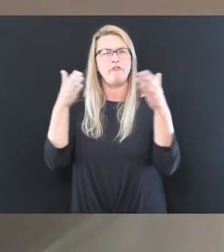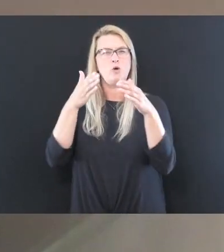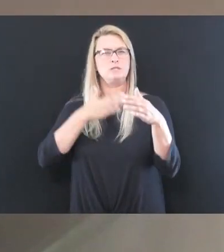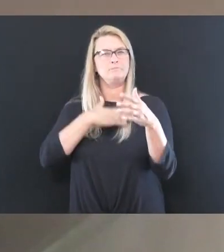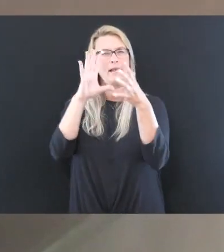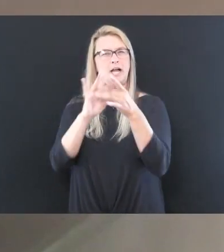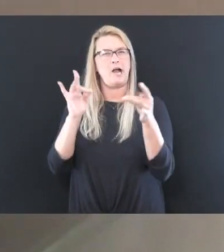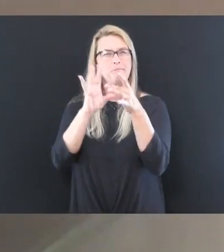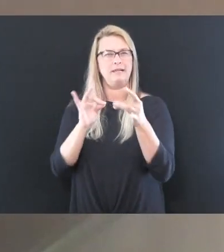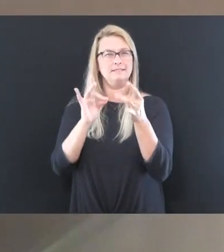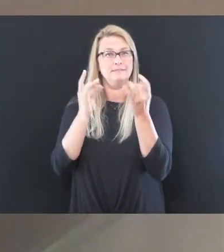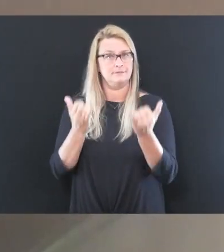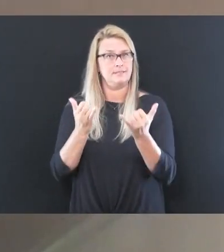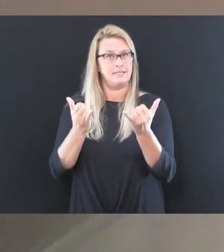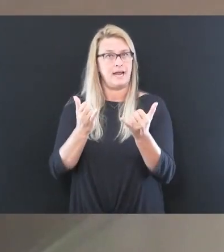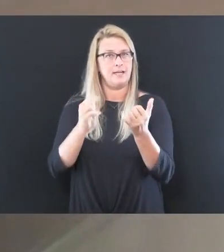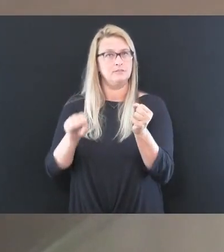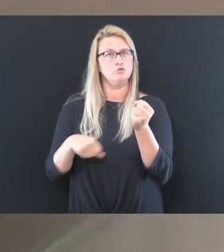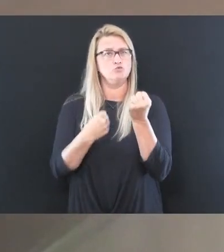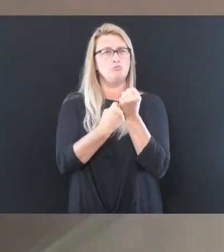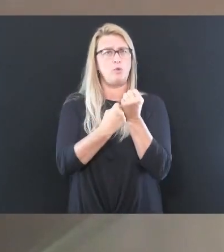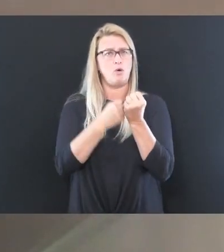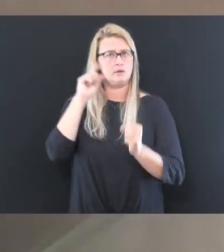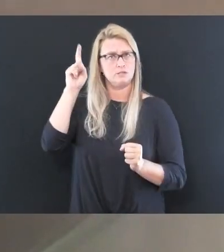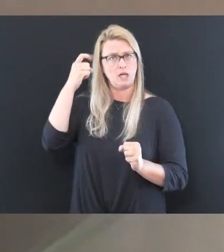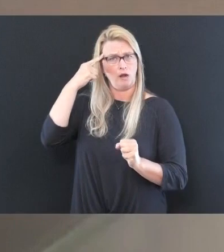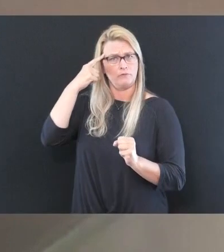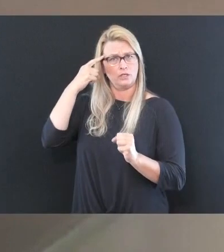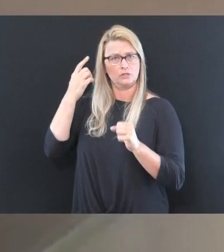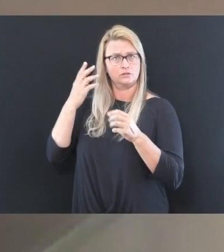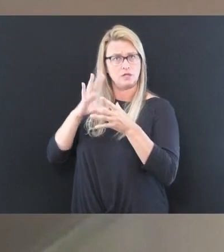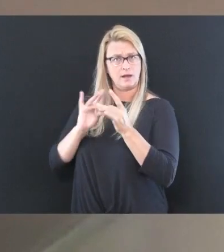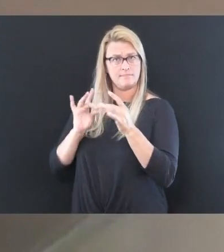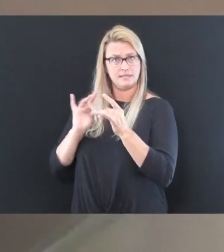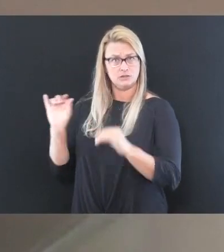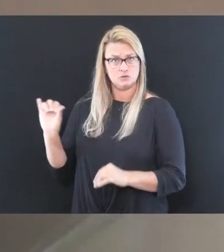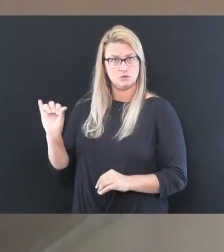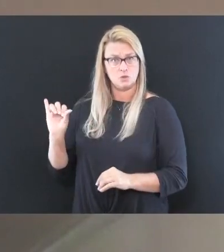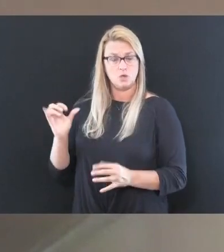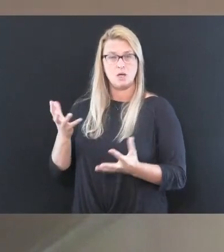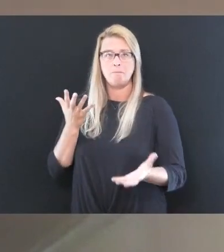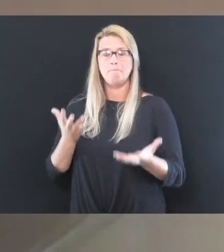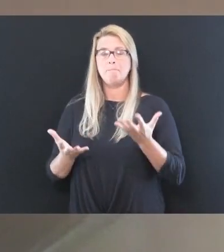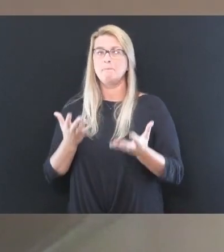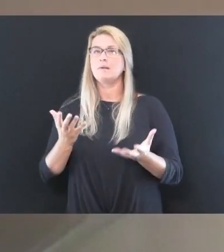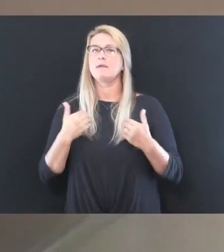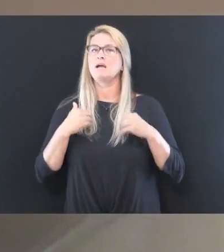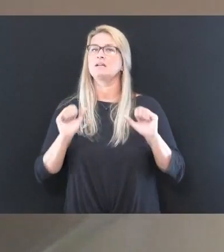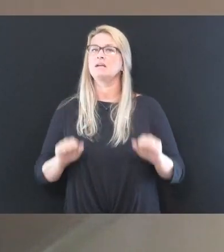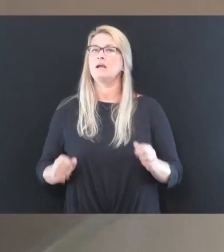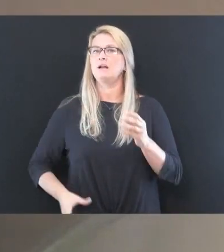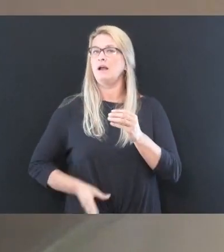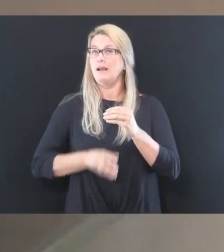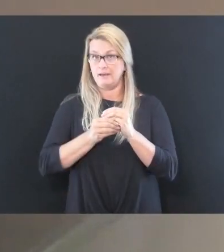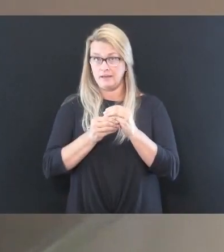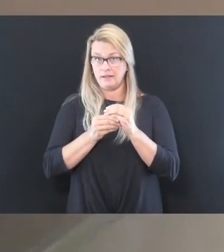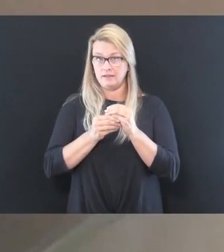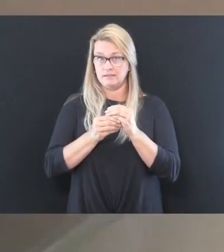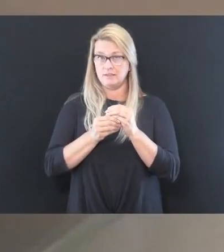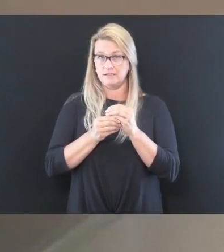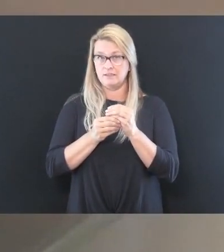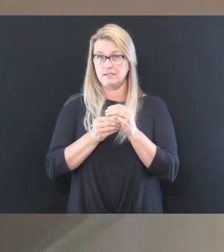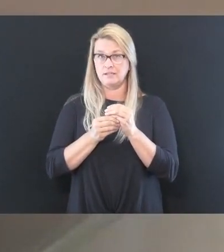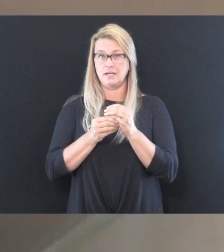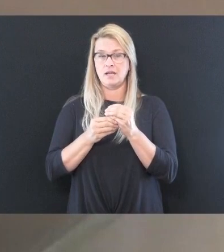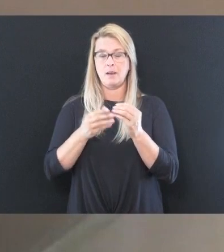on really what the governor has said, and perhaps maybe add a couple of my